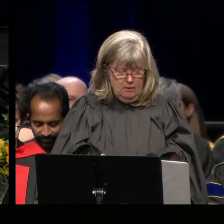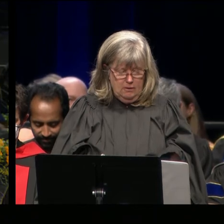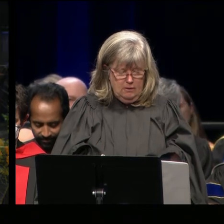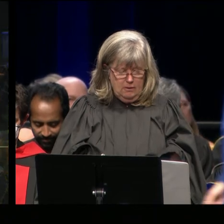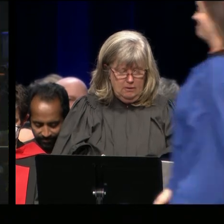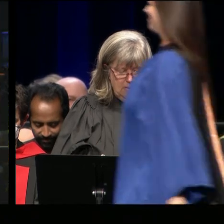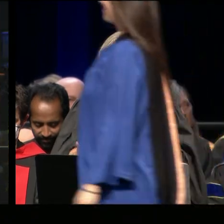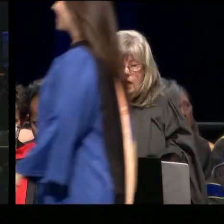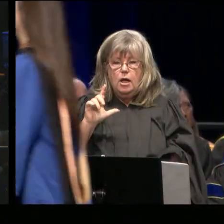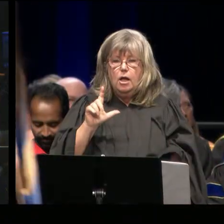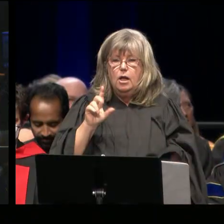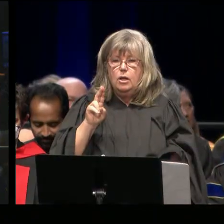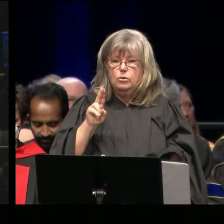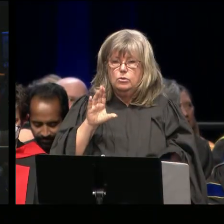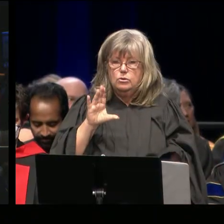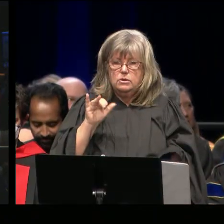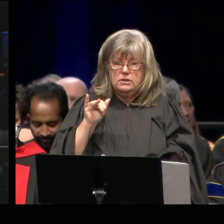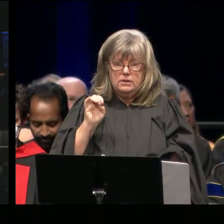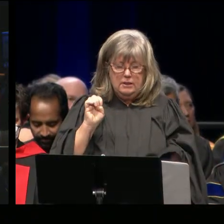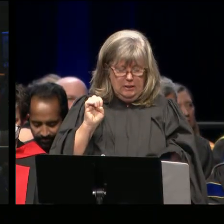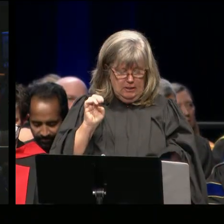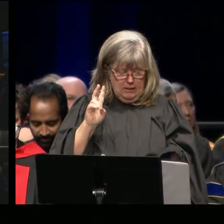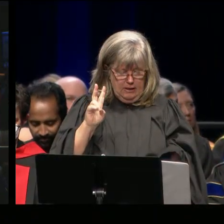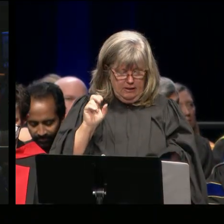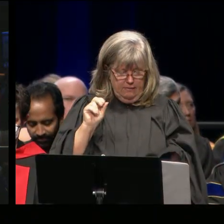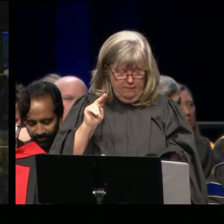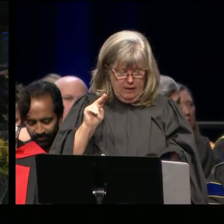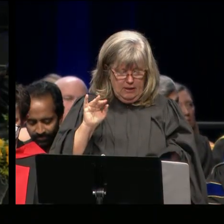Lucy Vanicola, with distinction.